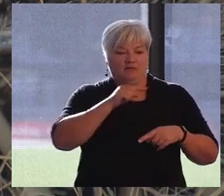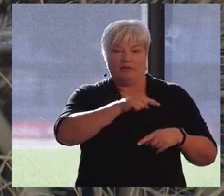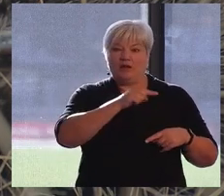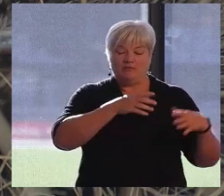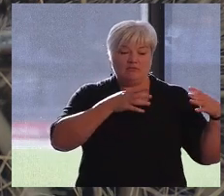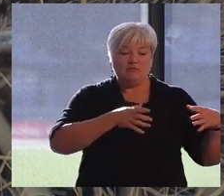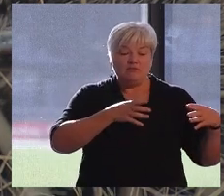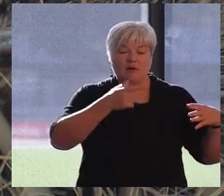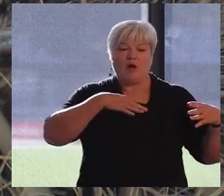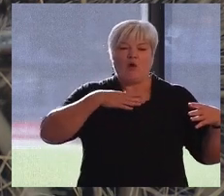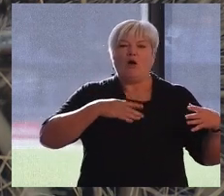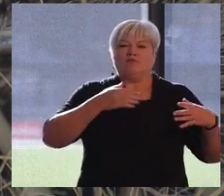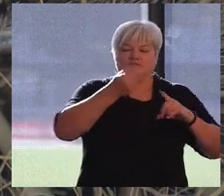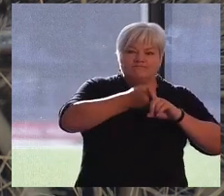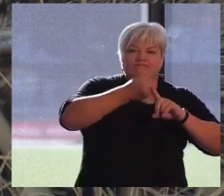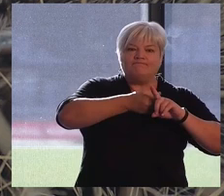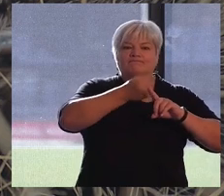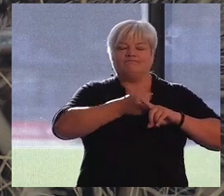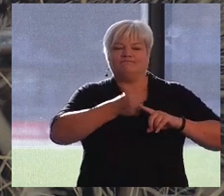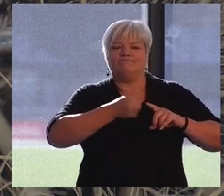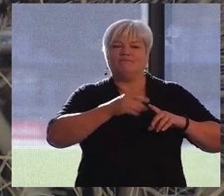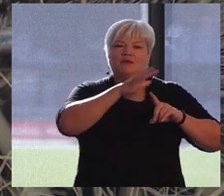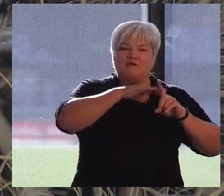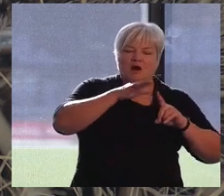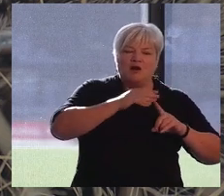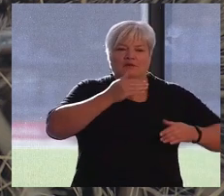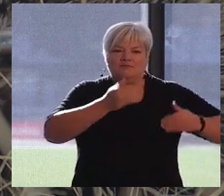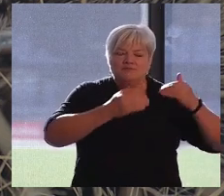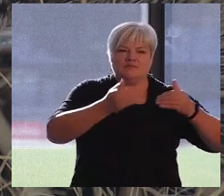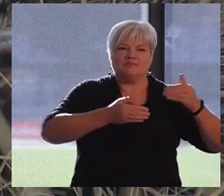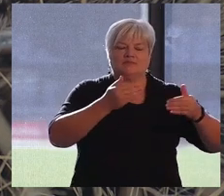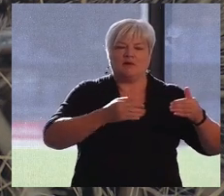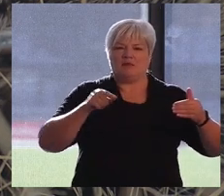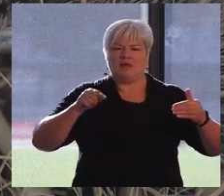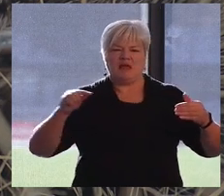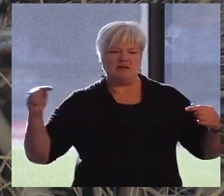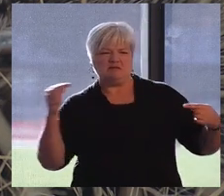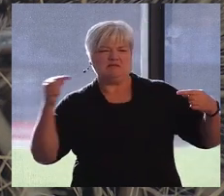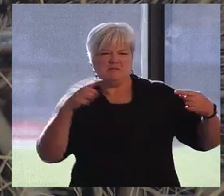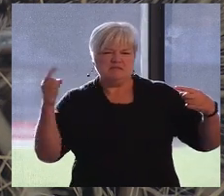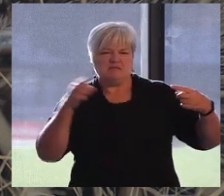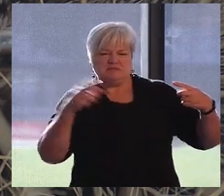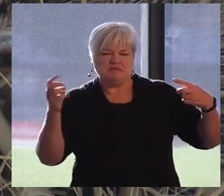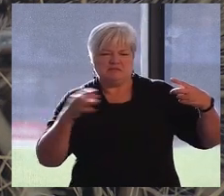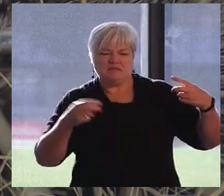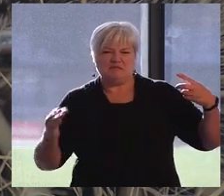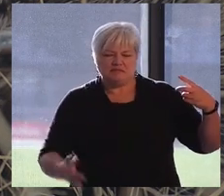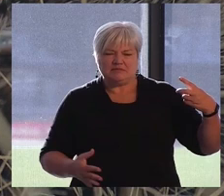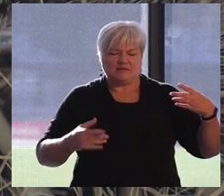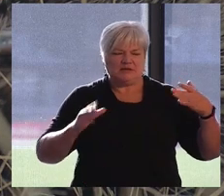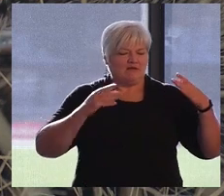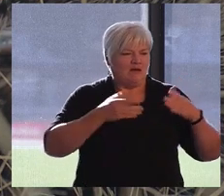and climate policy, then it's very hard for them to be focused on acting in line with the science, because they have to be focused on the